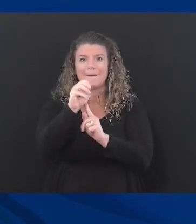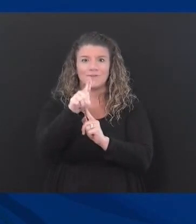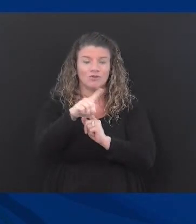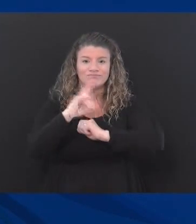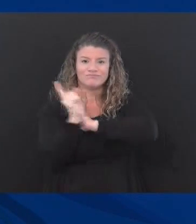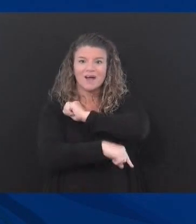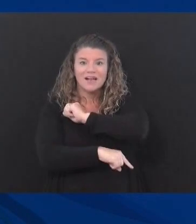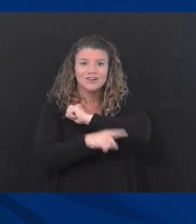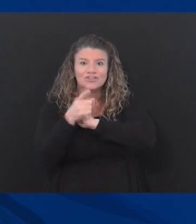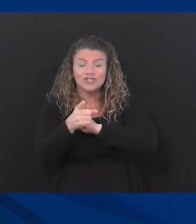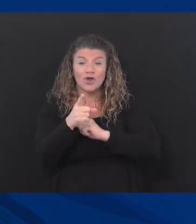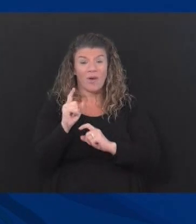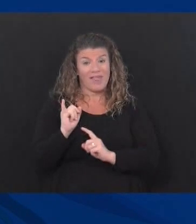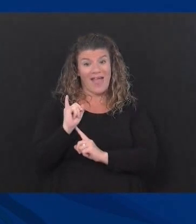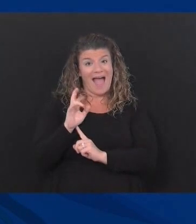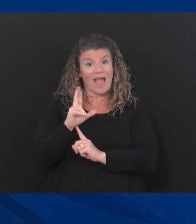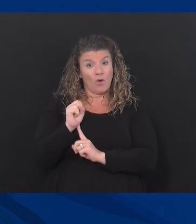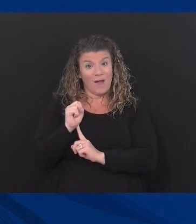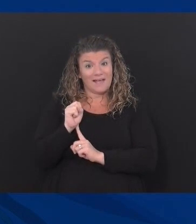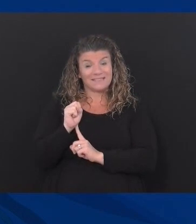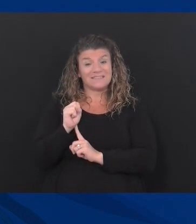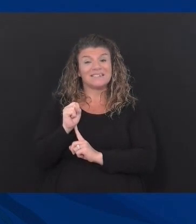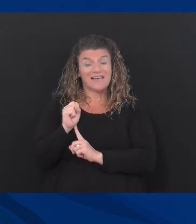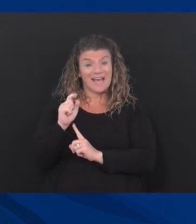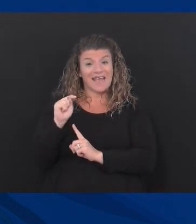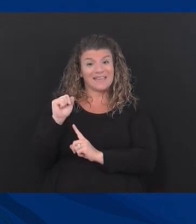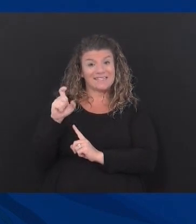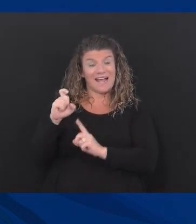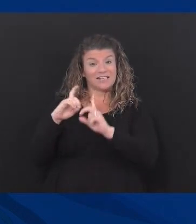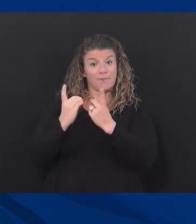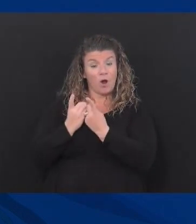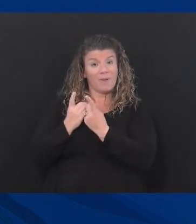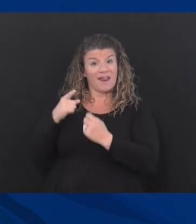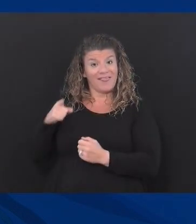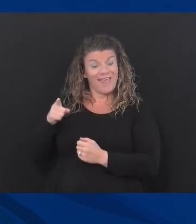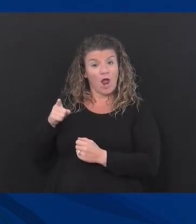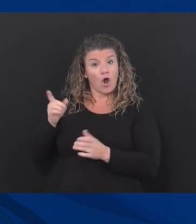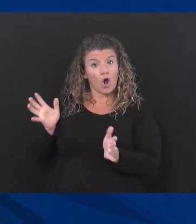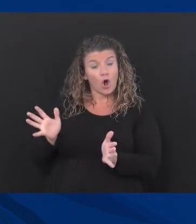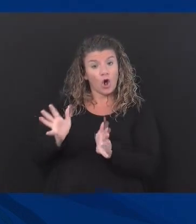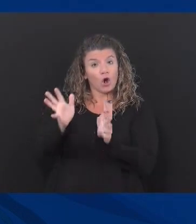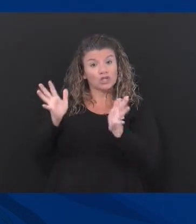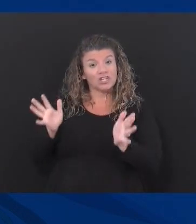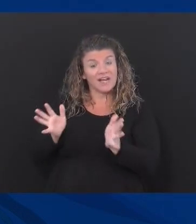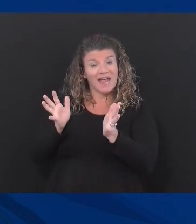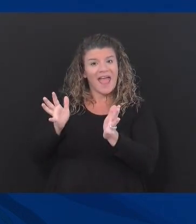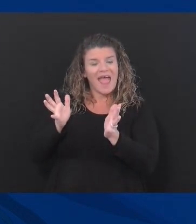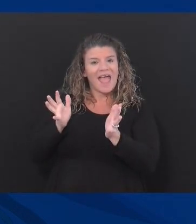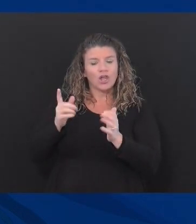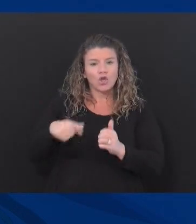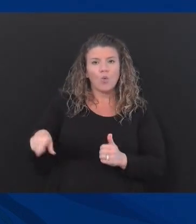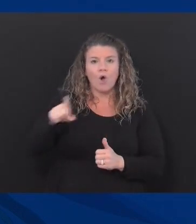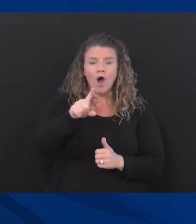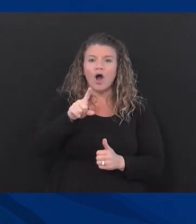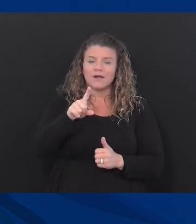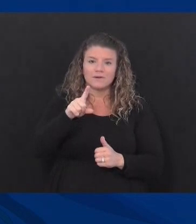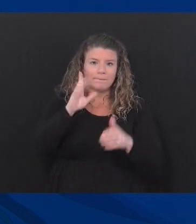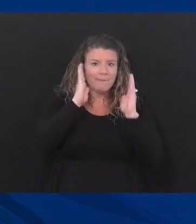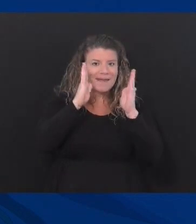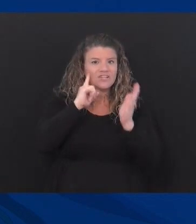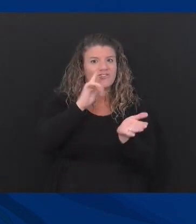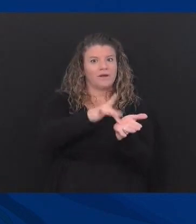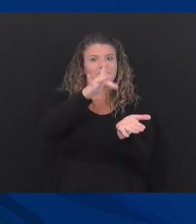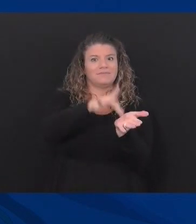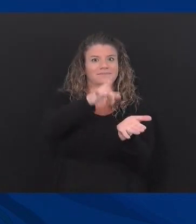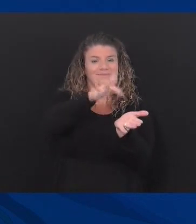Virginia State Tax Department are urging all of our people, especially our seniors, to be on the lookout for this. And I'm